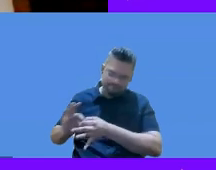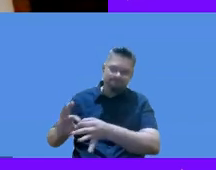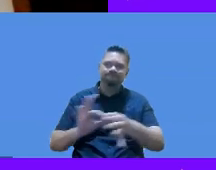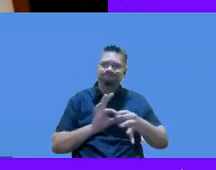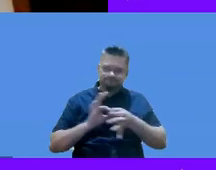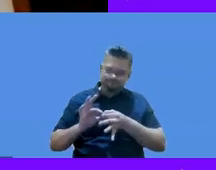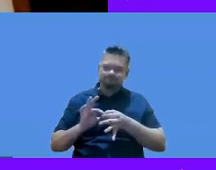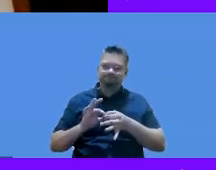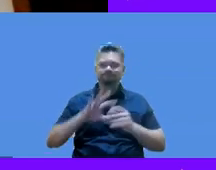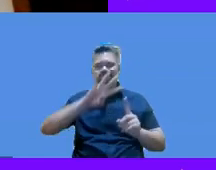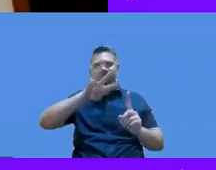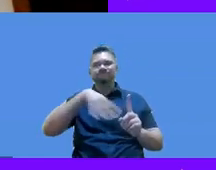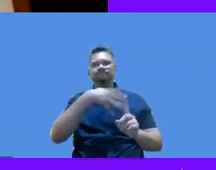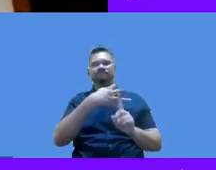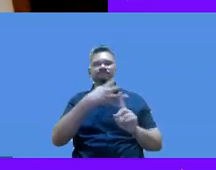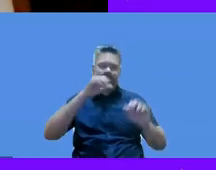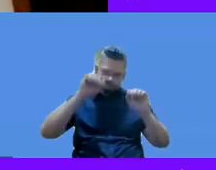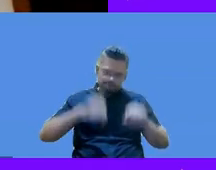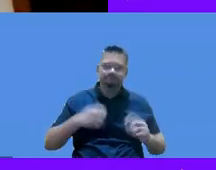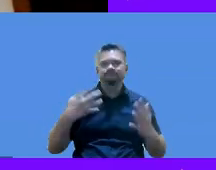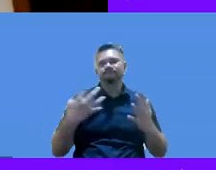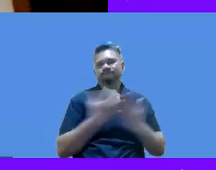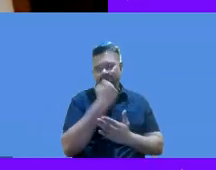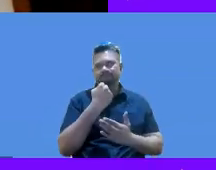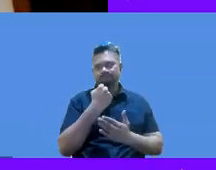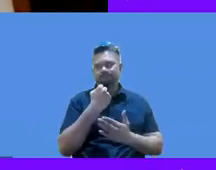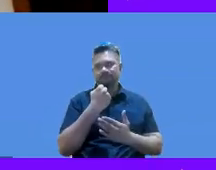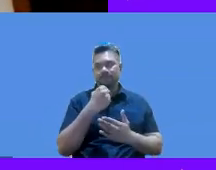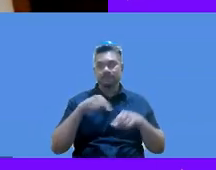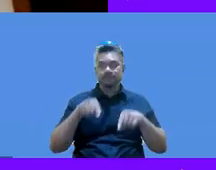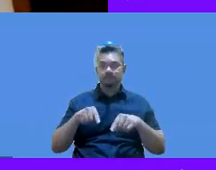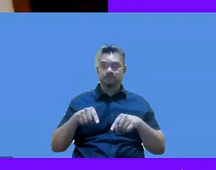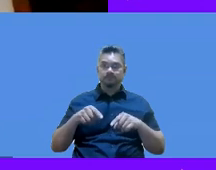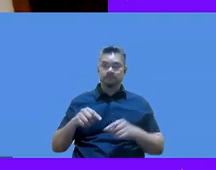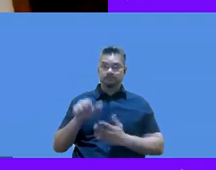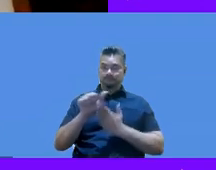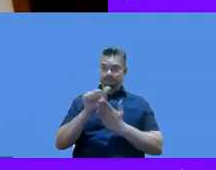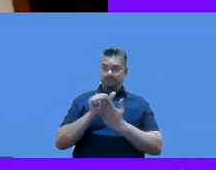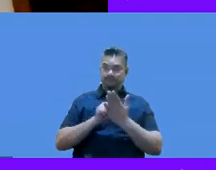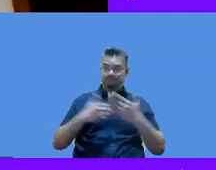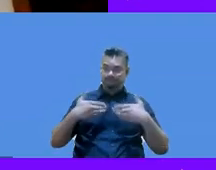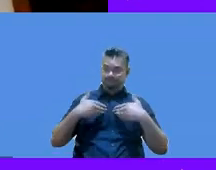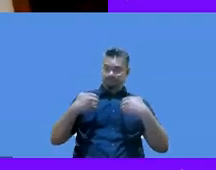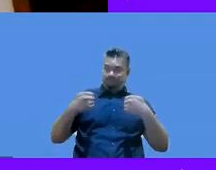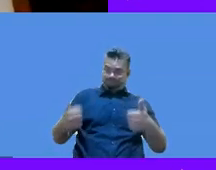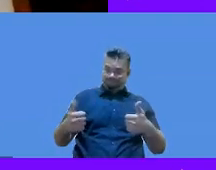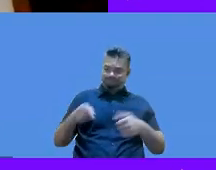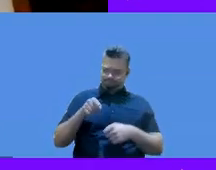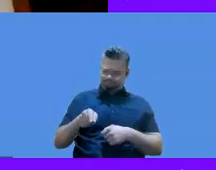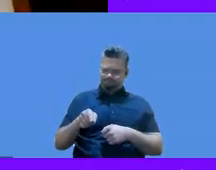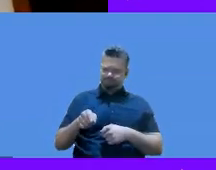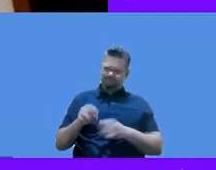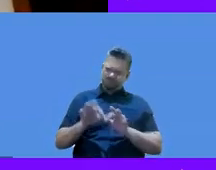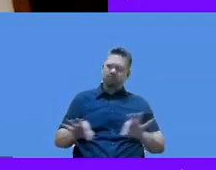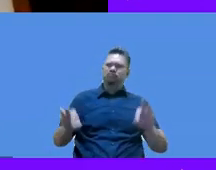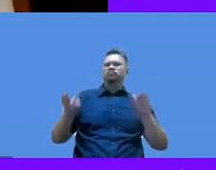that the agenda for adolescent well-being has the potential to accelerate progress towards achieving the SDGs in several ways.